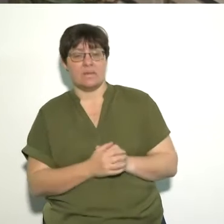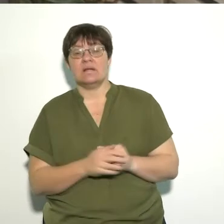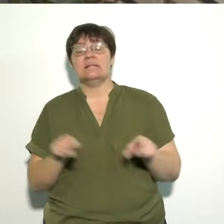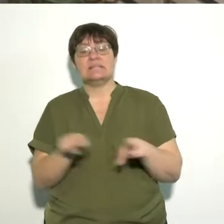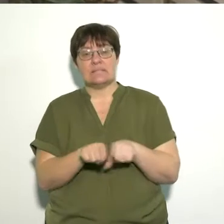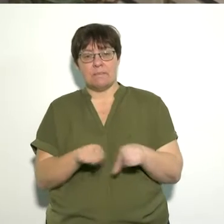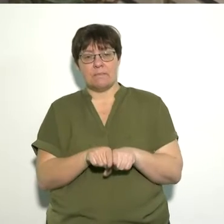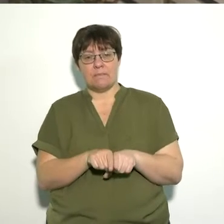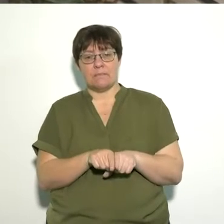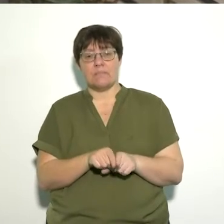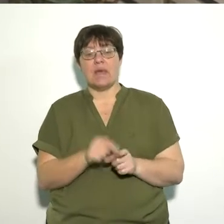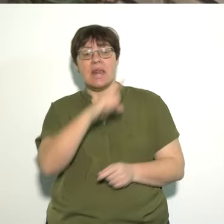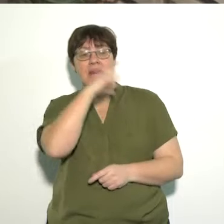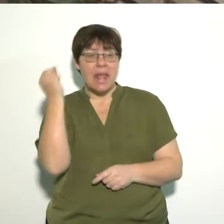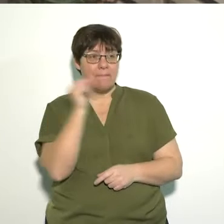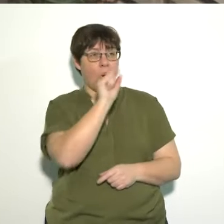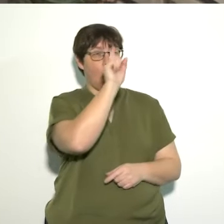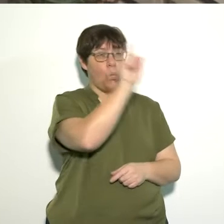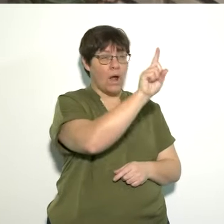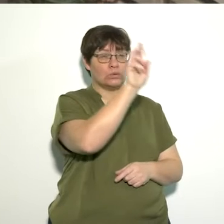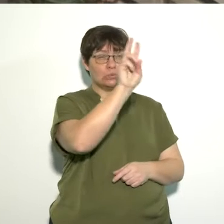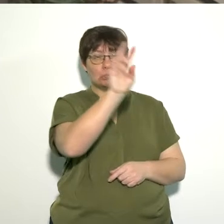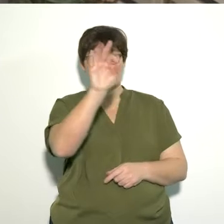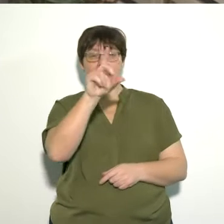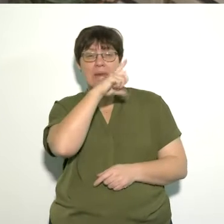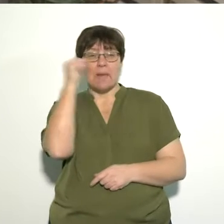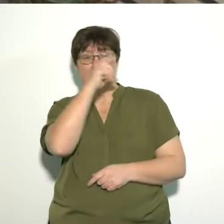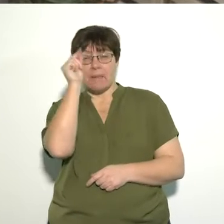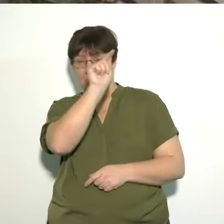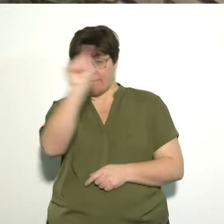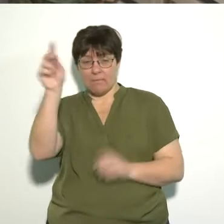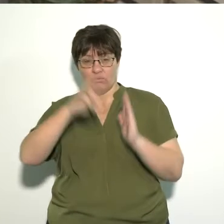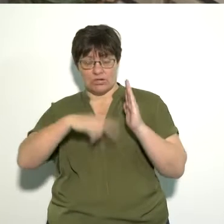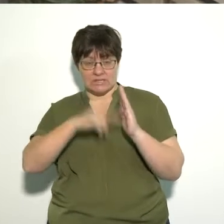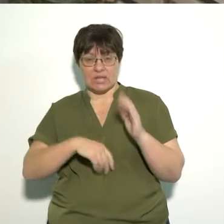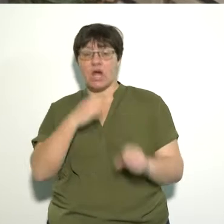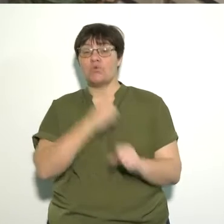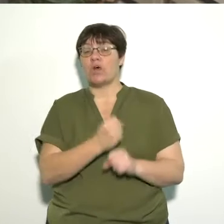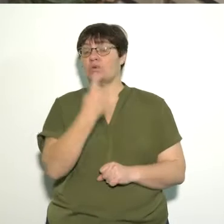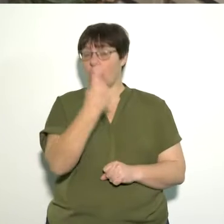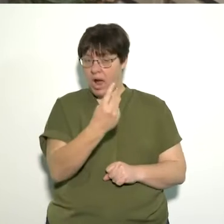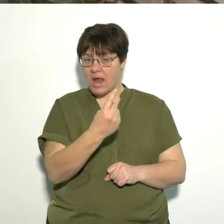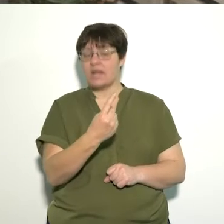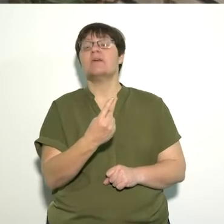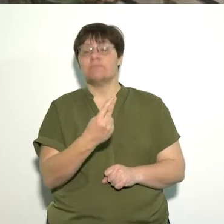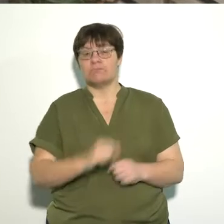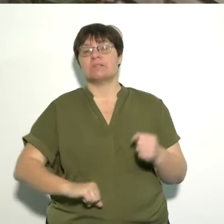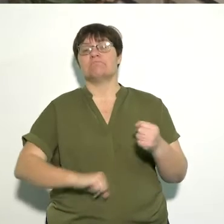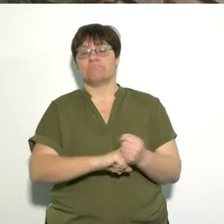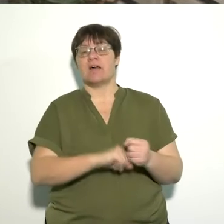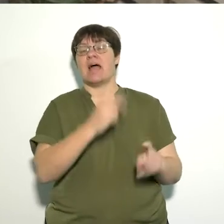learnt how to read the number names 1 to 10. In grade 1 though, we are solidifying that information again and